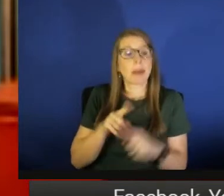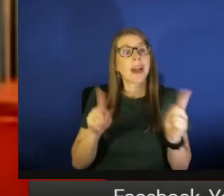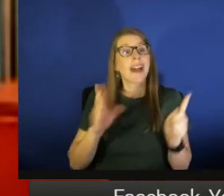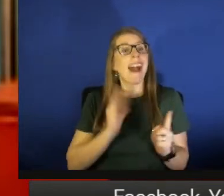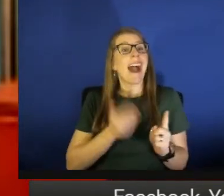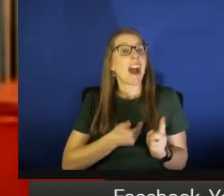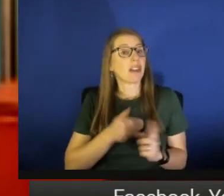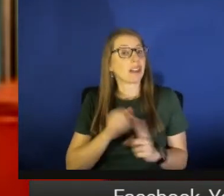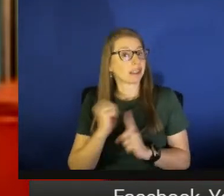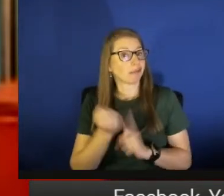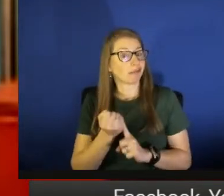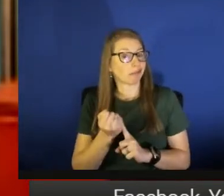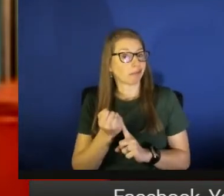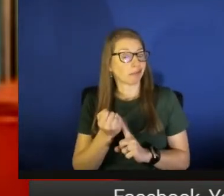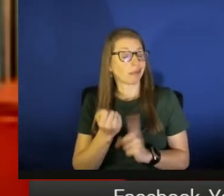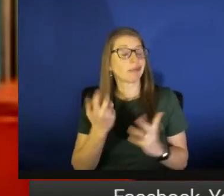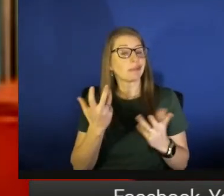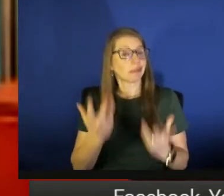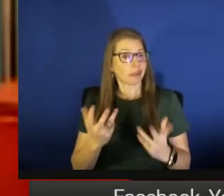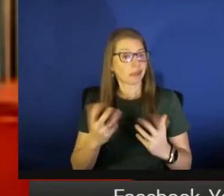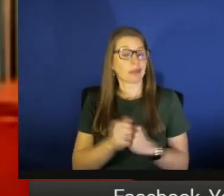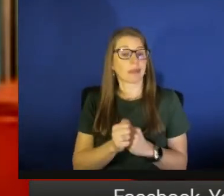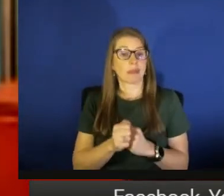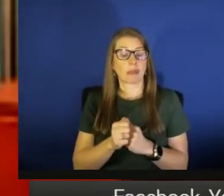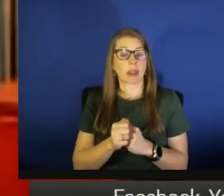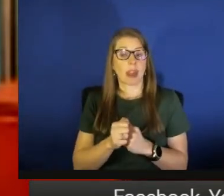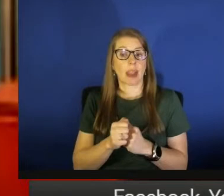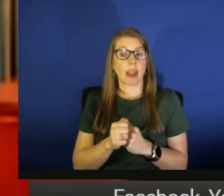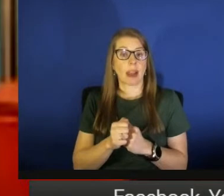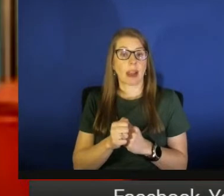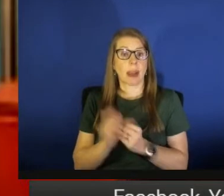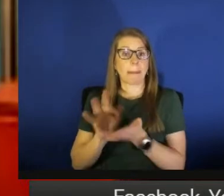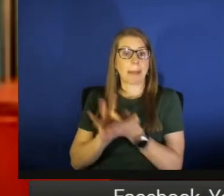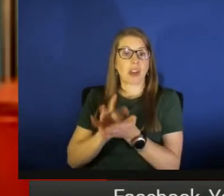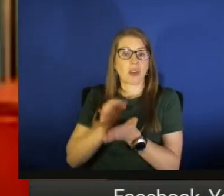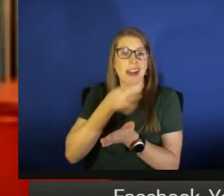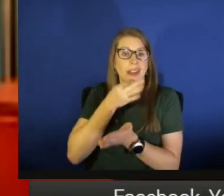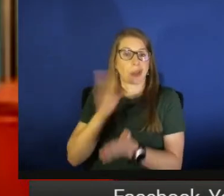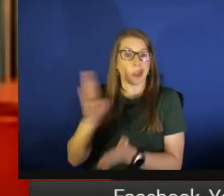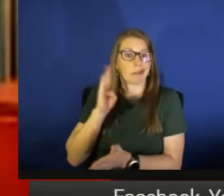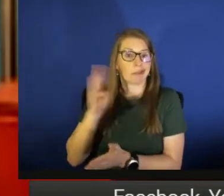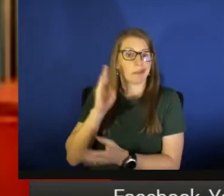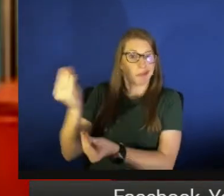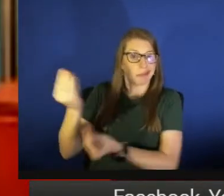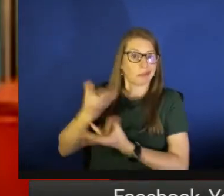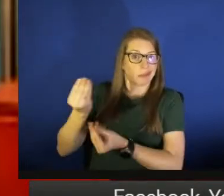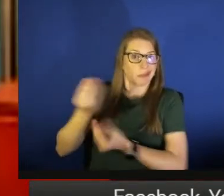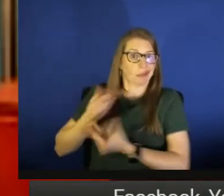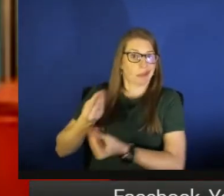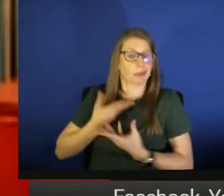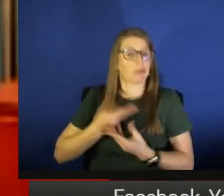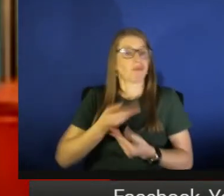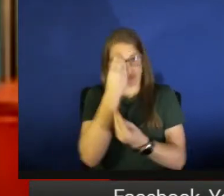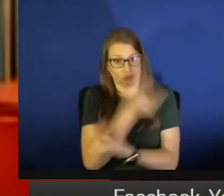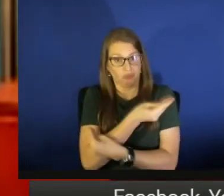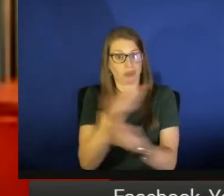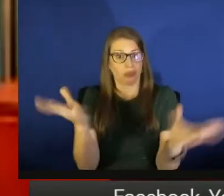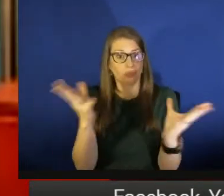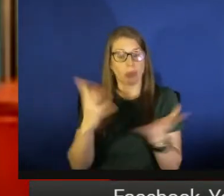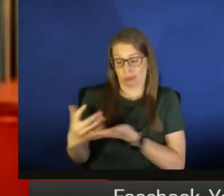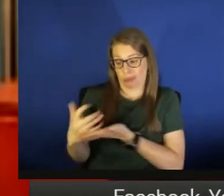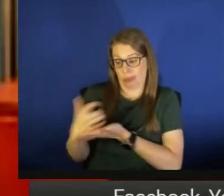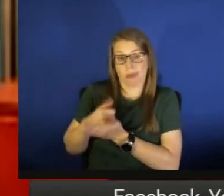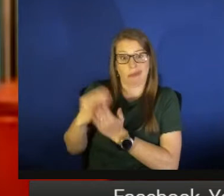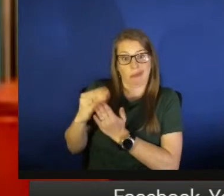and especially having the direct line to medical experts, is that we accumulated